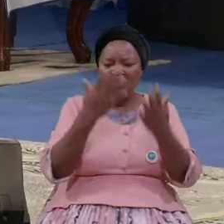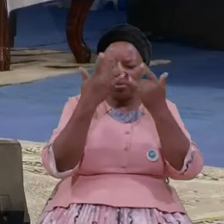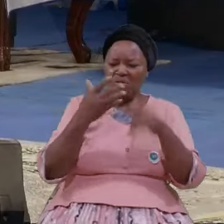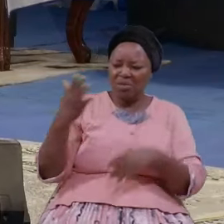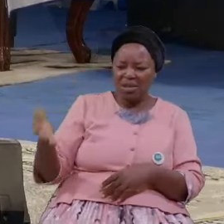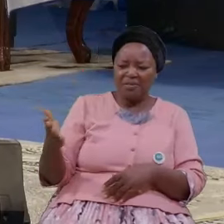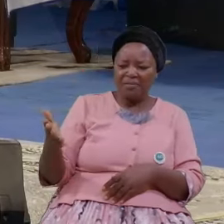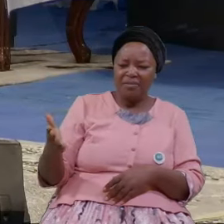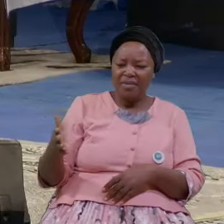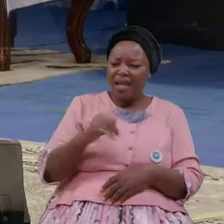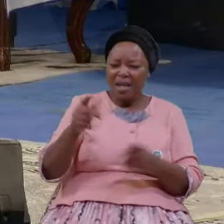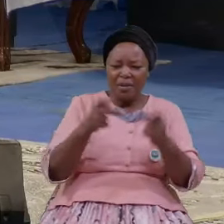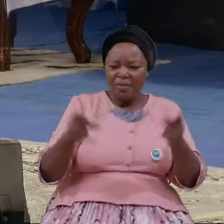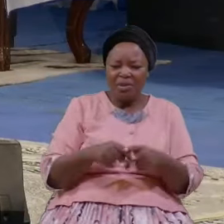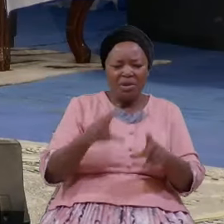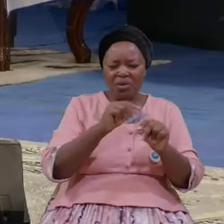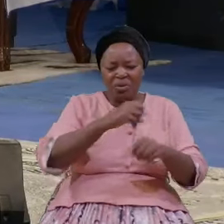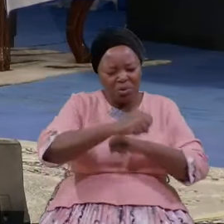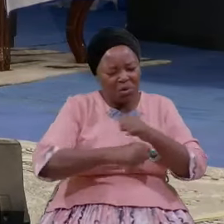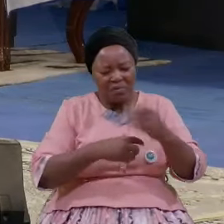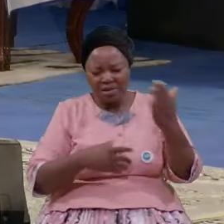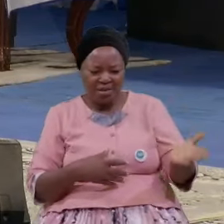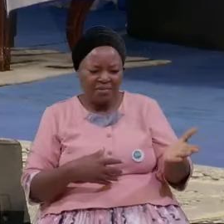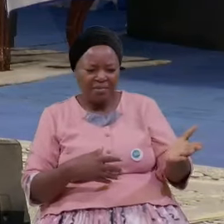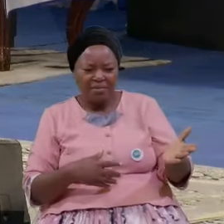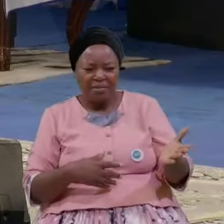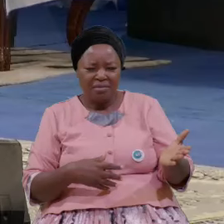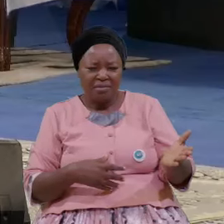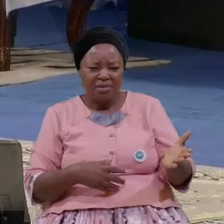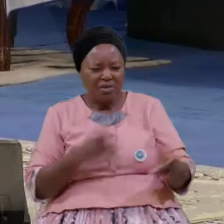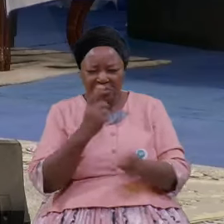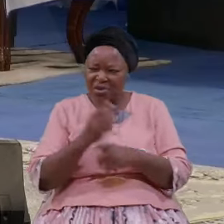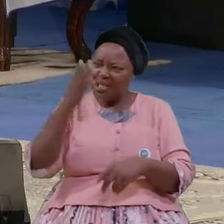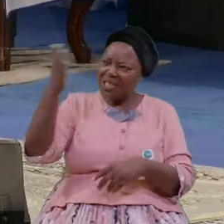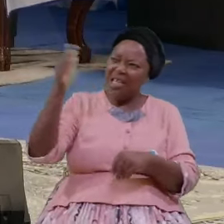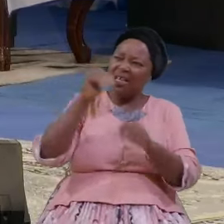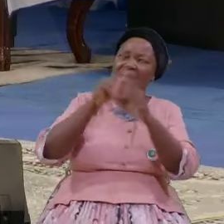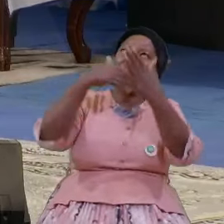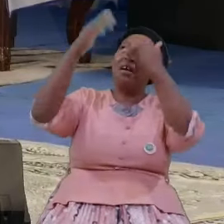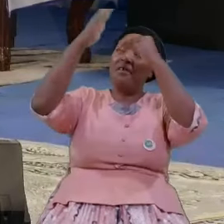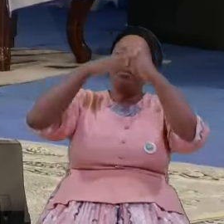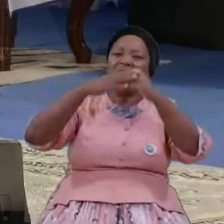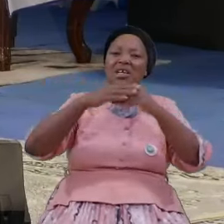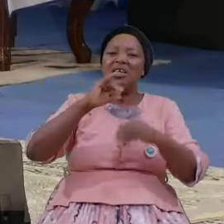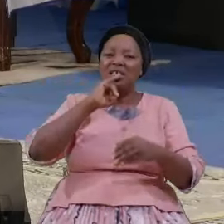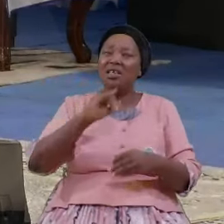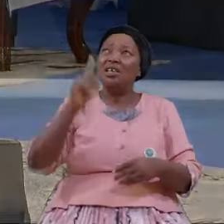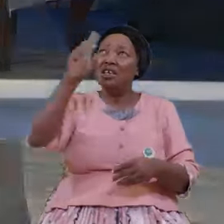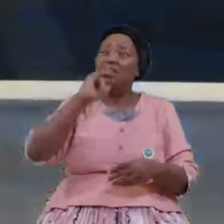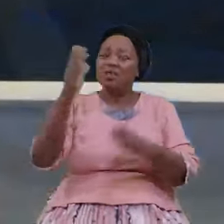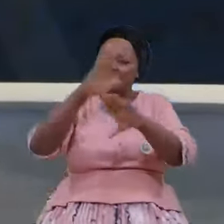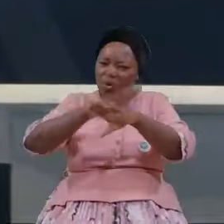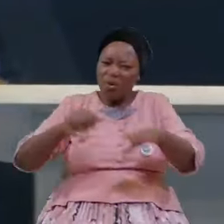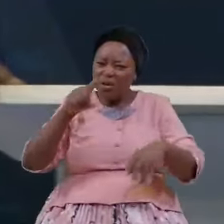place there's no suffering. Right over there in heaven is drawing you, and it wants you to